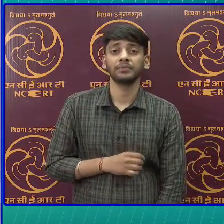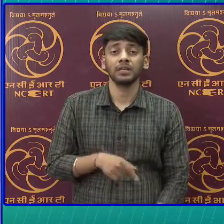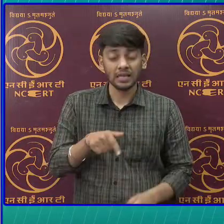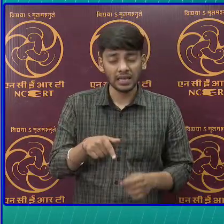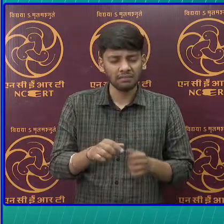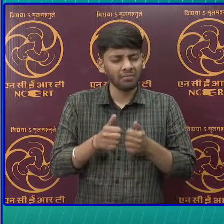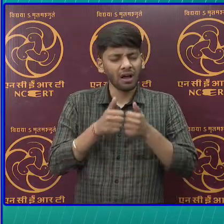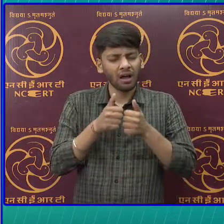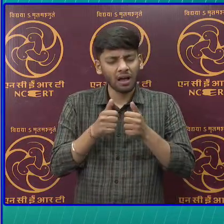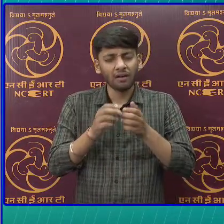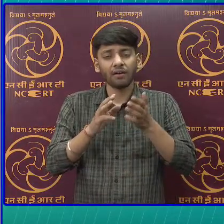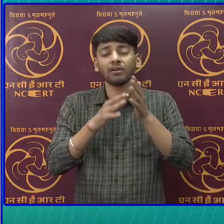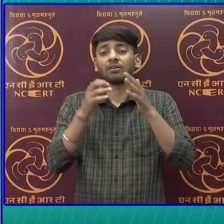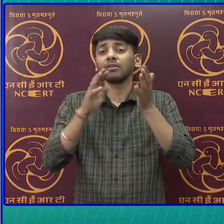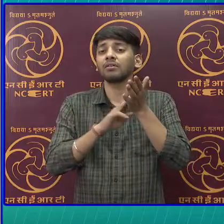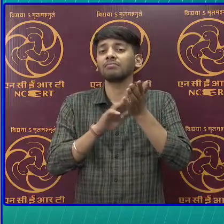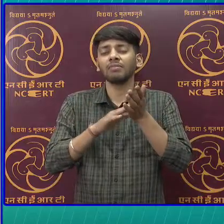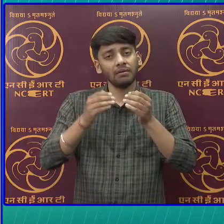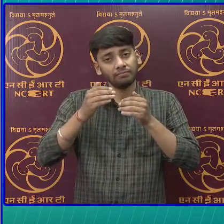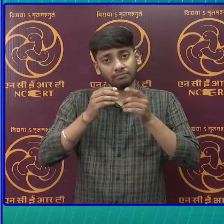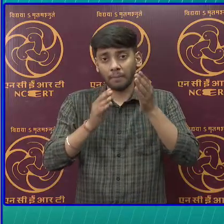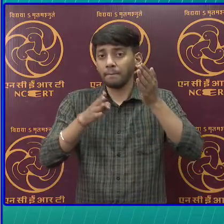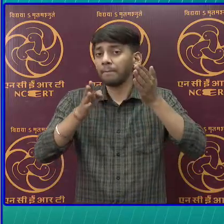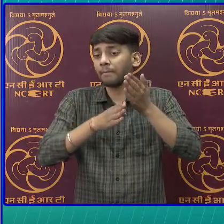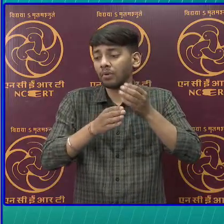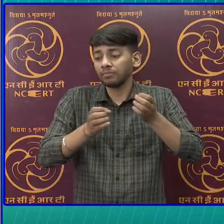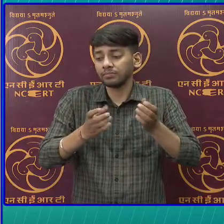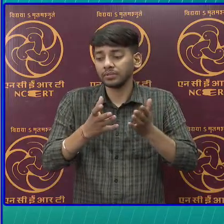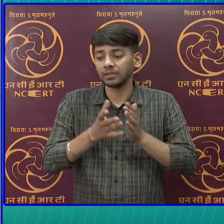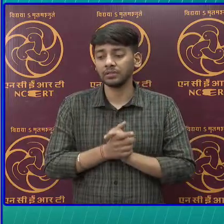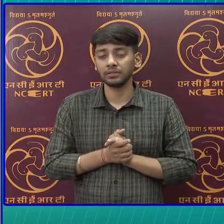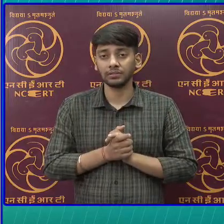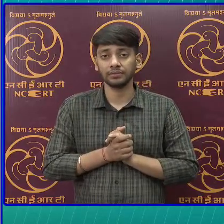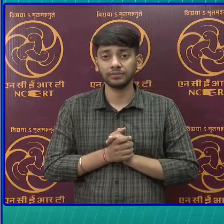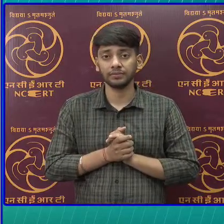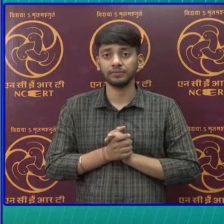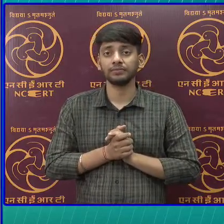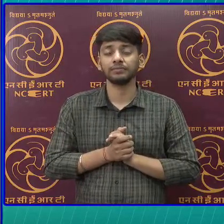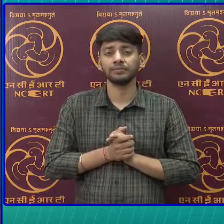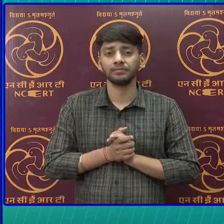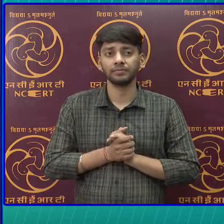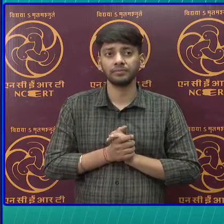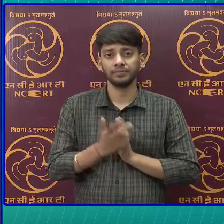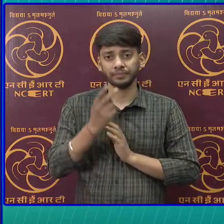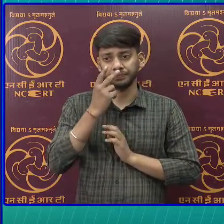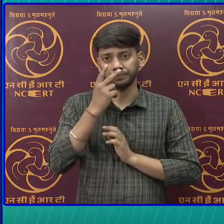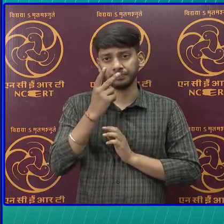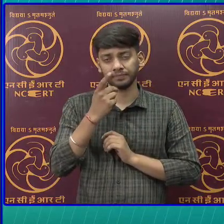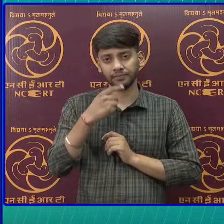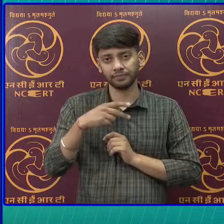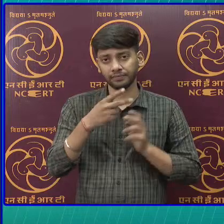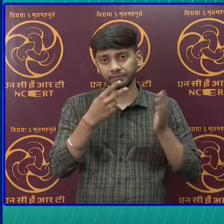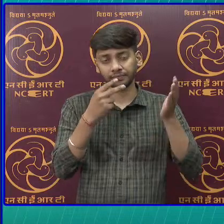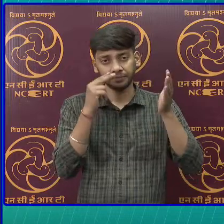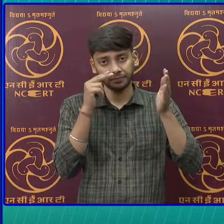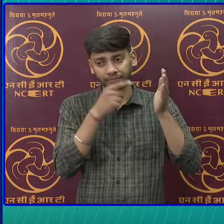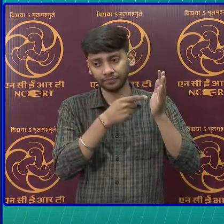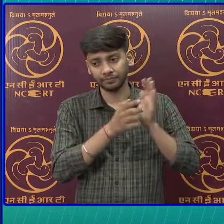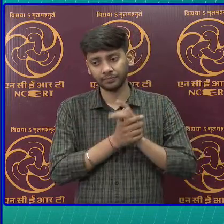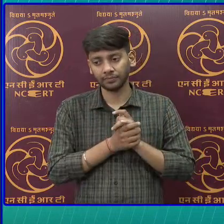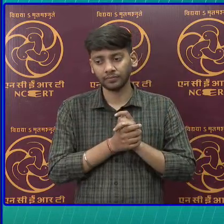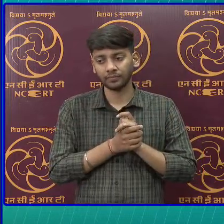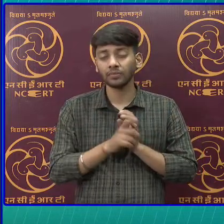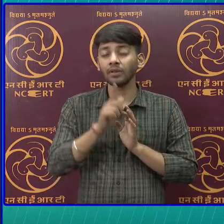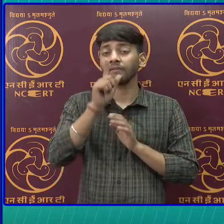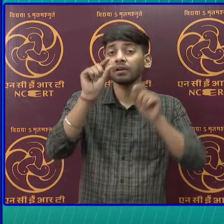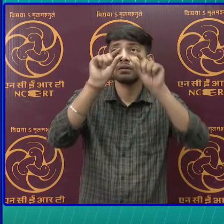very wonderful poem. So shall we proceed now towards the ji. poem? Okay. See, yeah, here I quoted